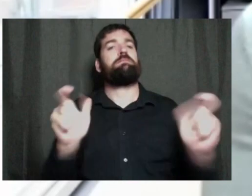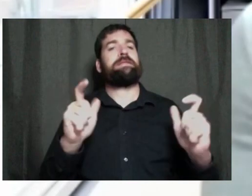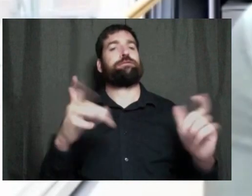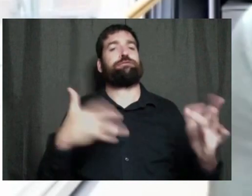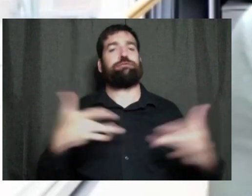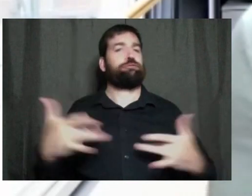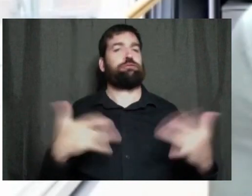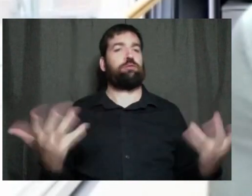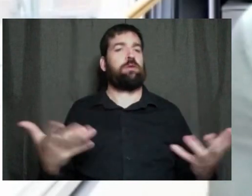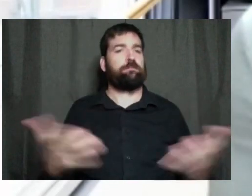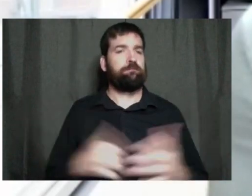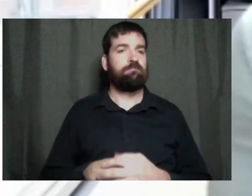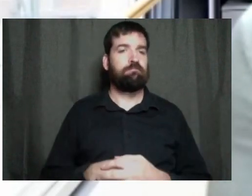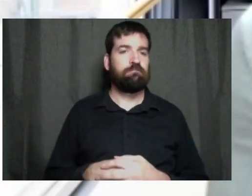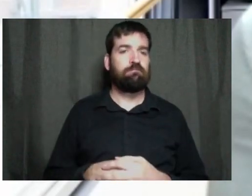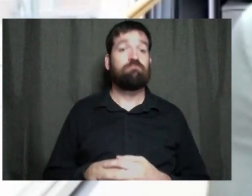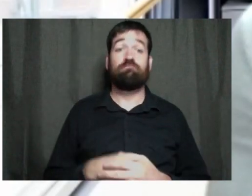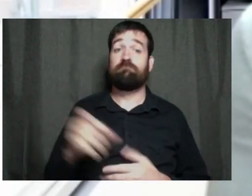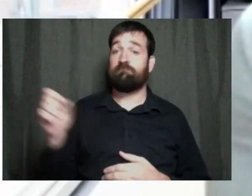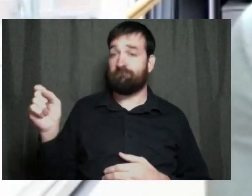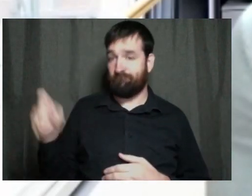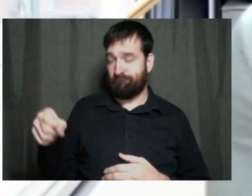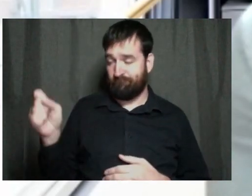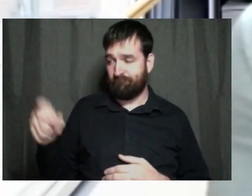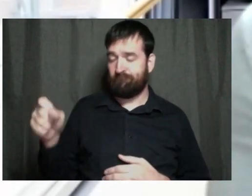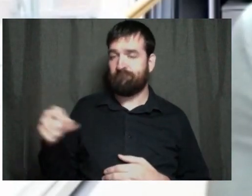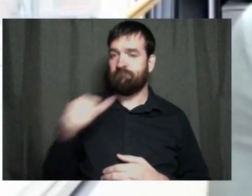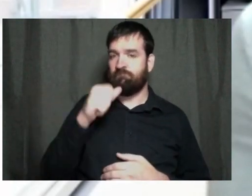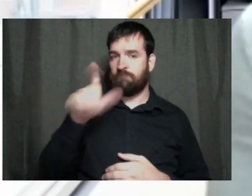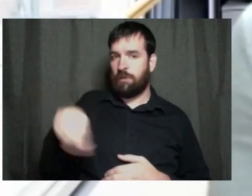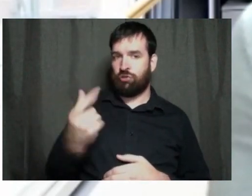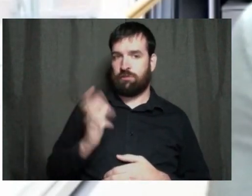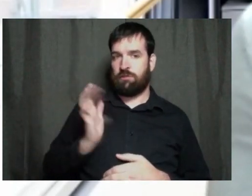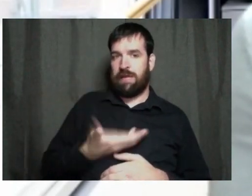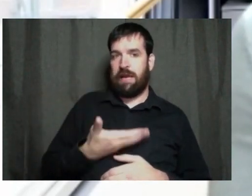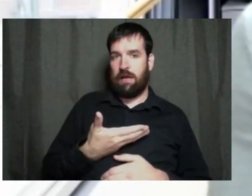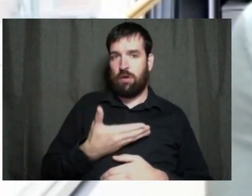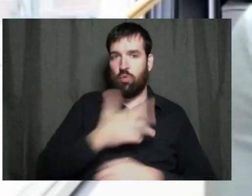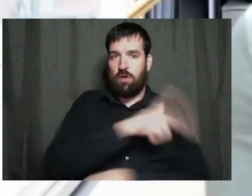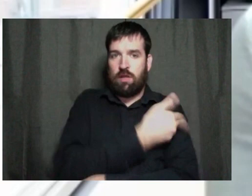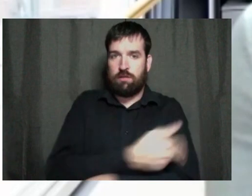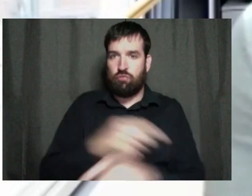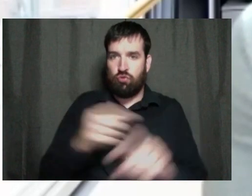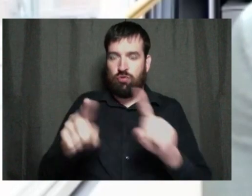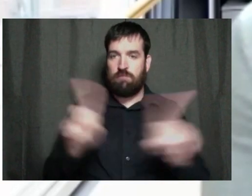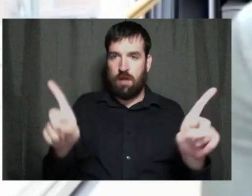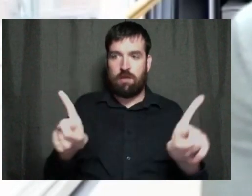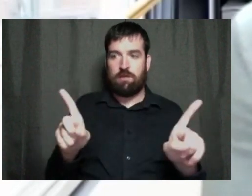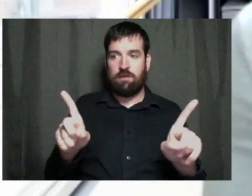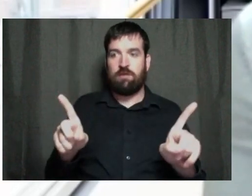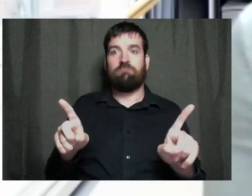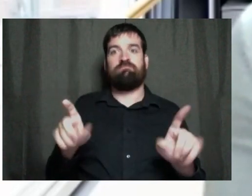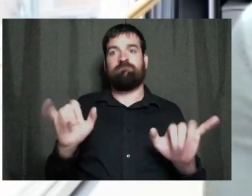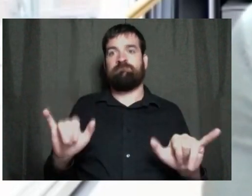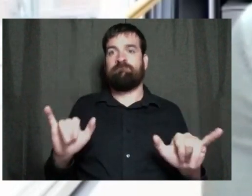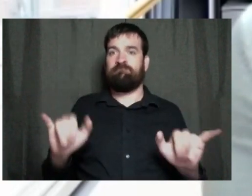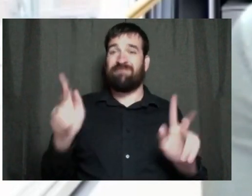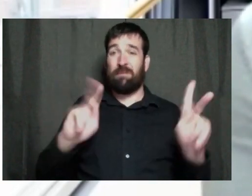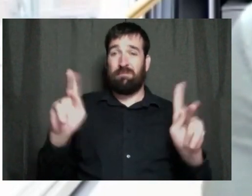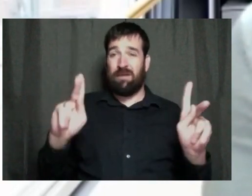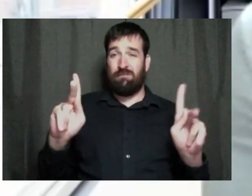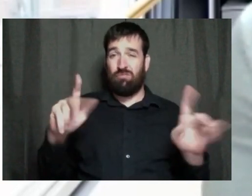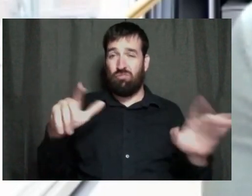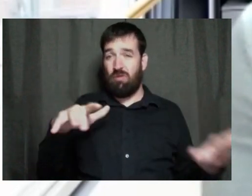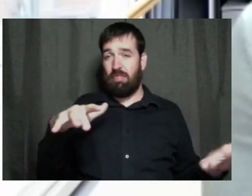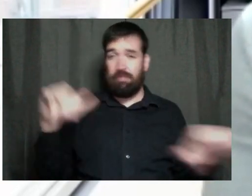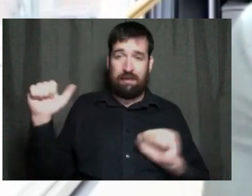Yeah, I think that is something not just at our hospital, but across the country that folks are leaving healthcare, unfortunately. The